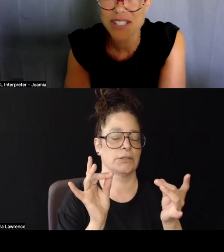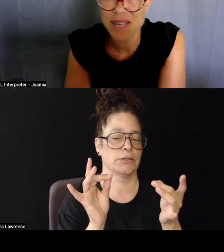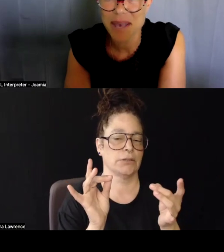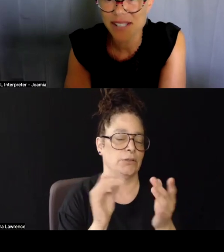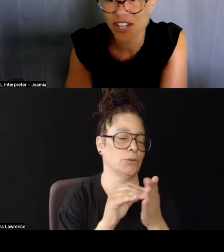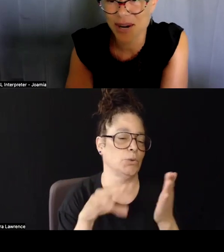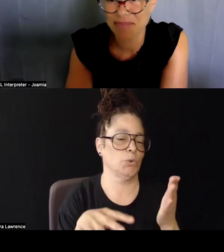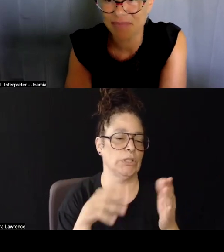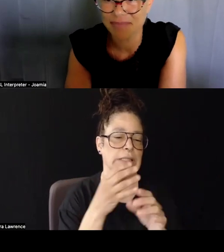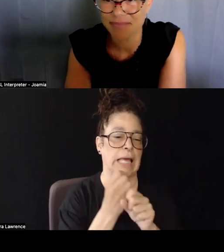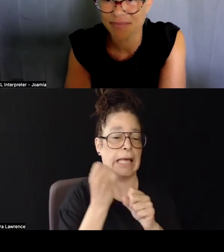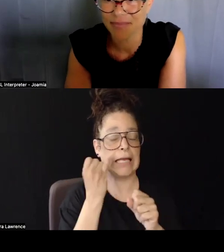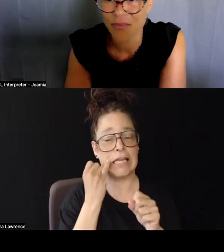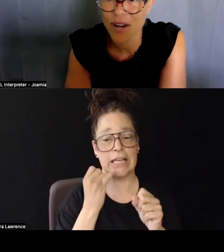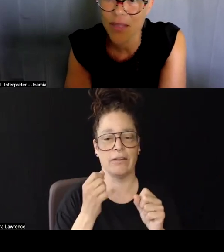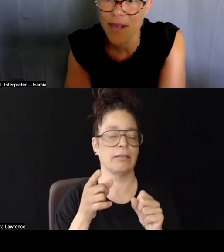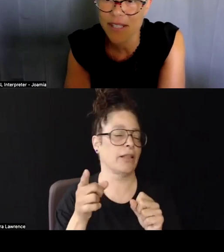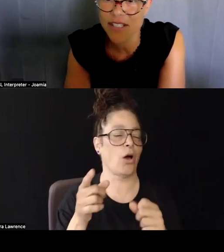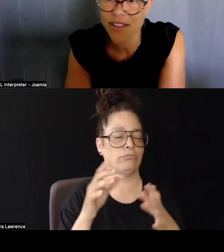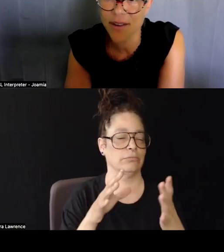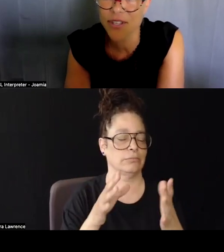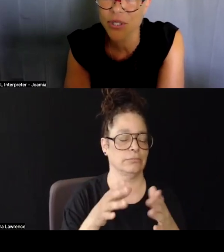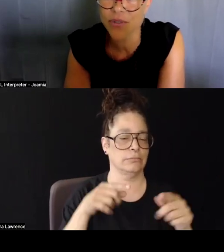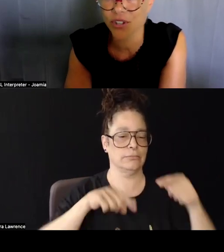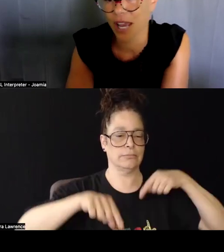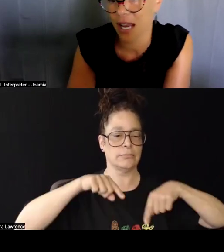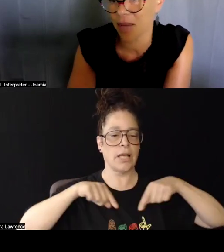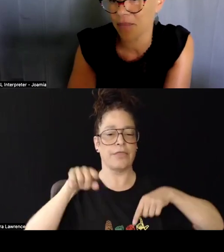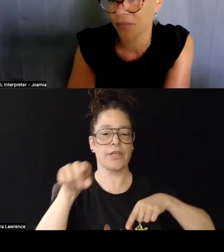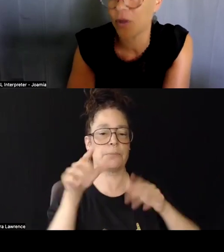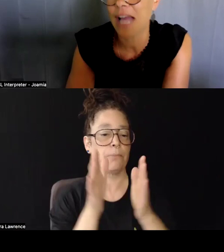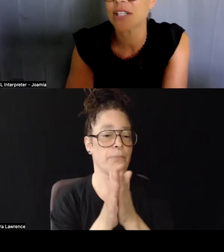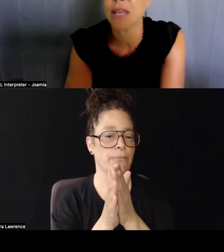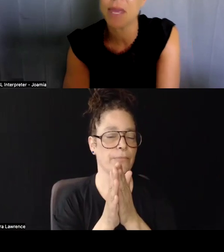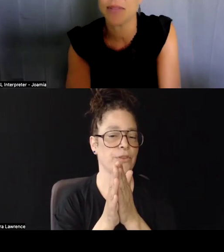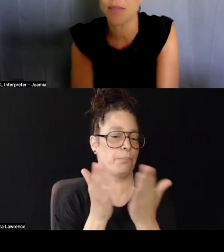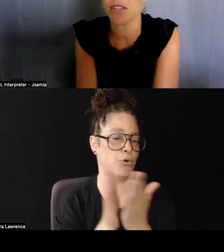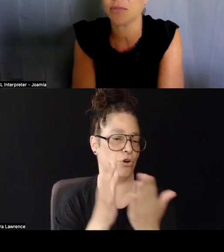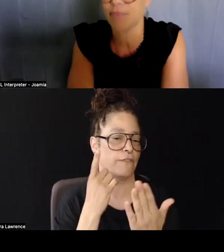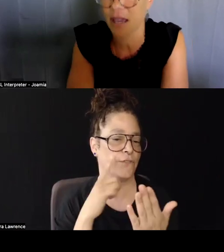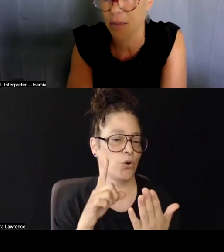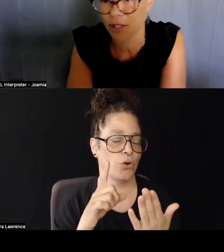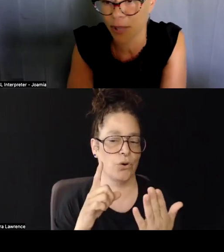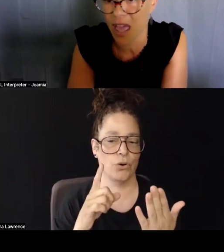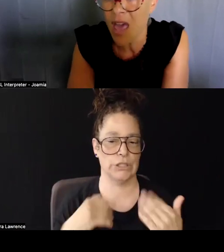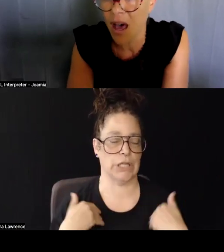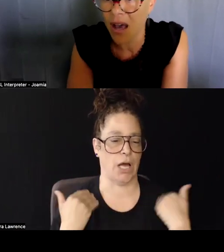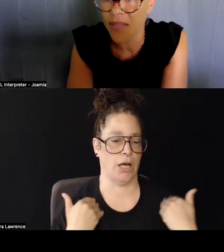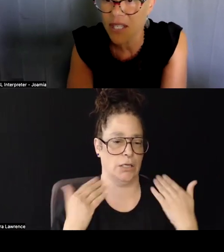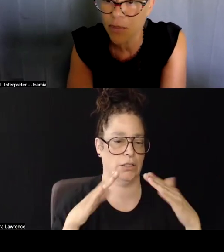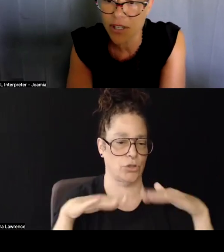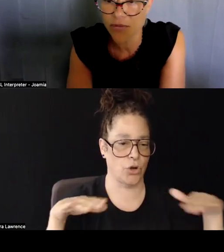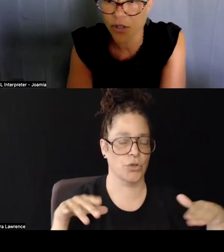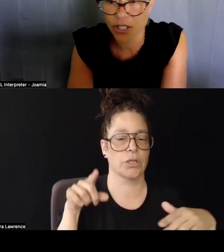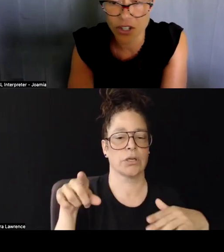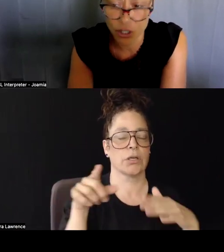So what's the message here? What are the message that the students are getting? Well, actually, let me back up a little bit.